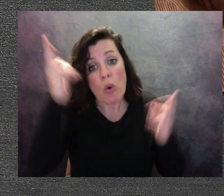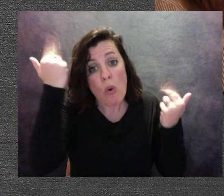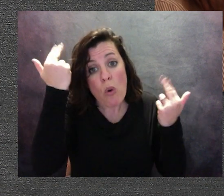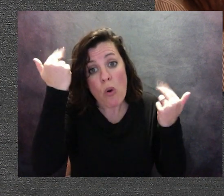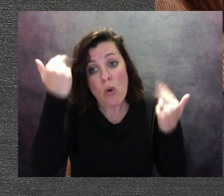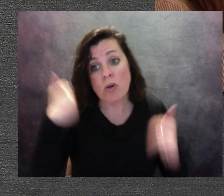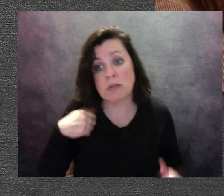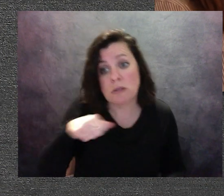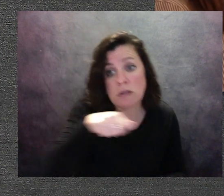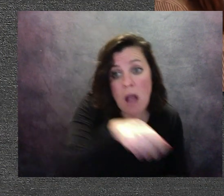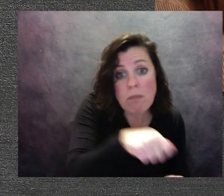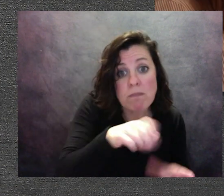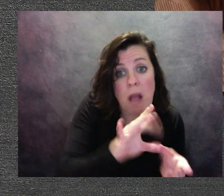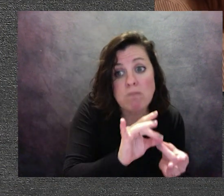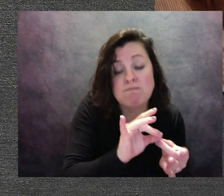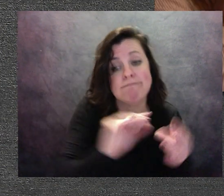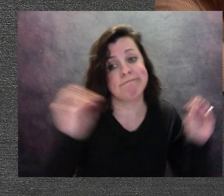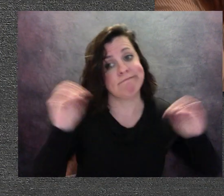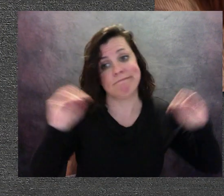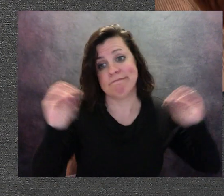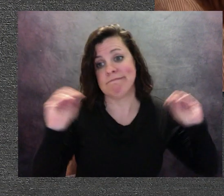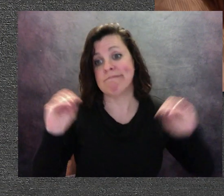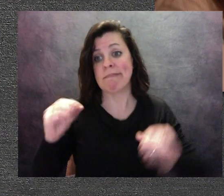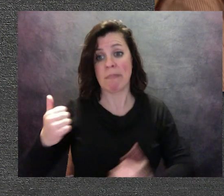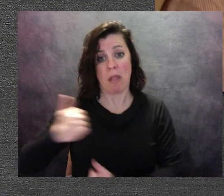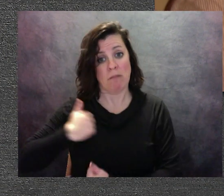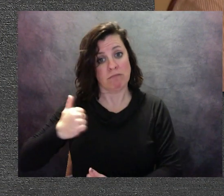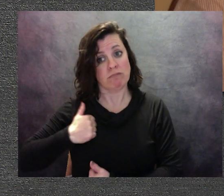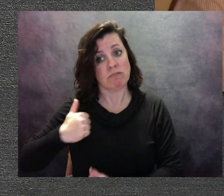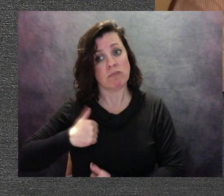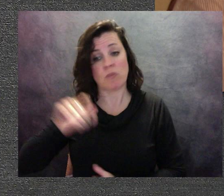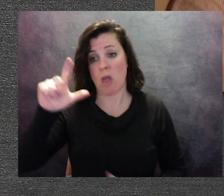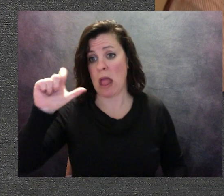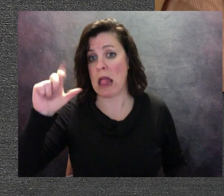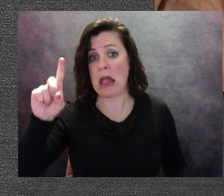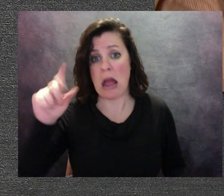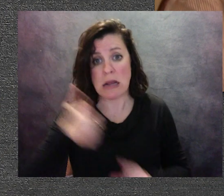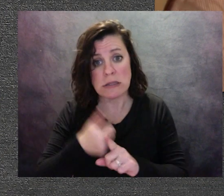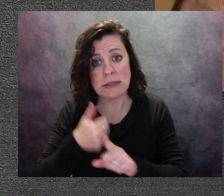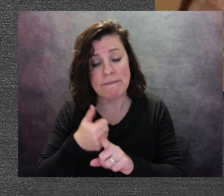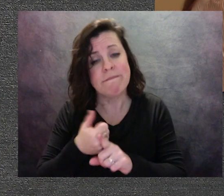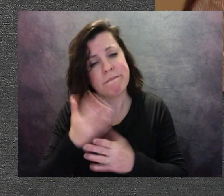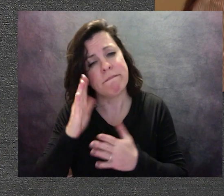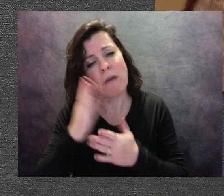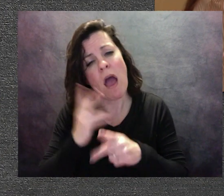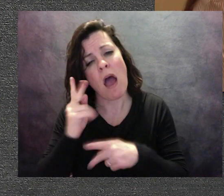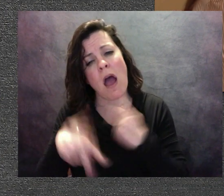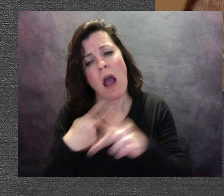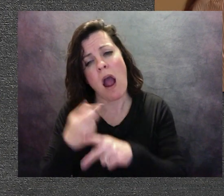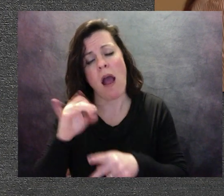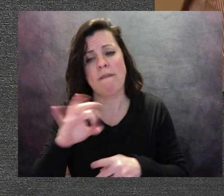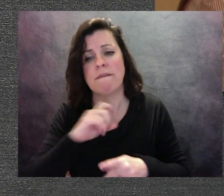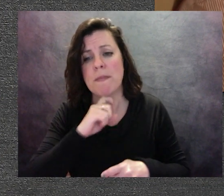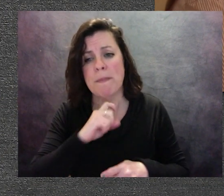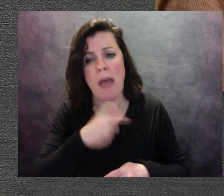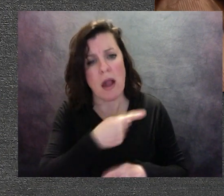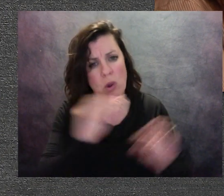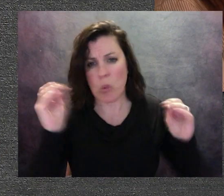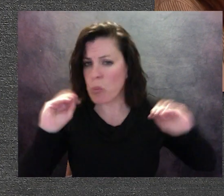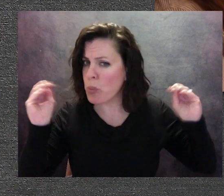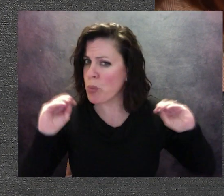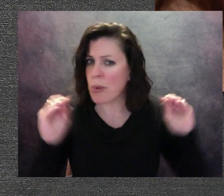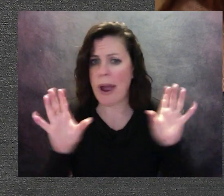How about a lead soldier? No iron or steel there. He's